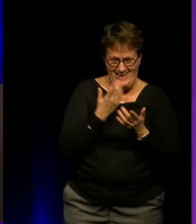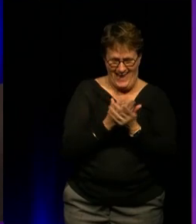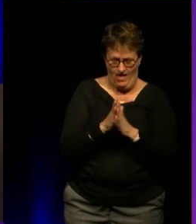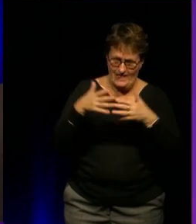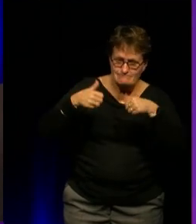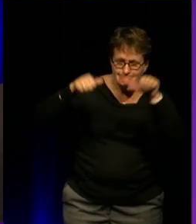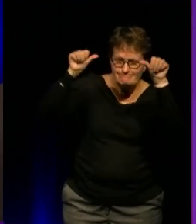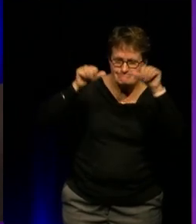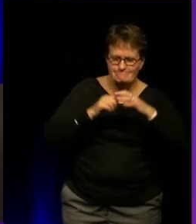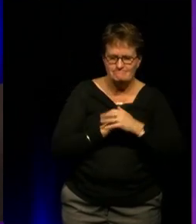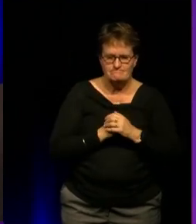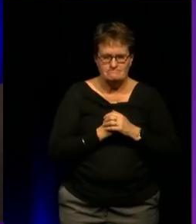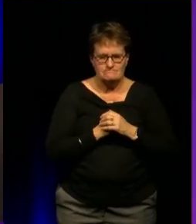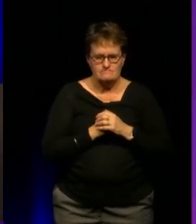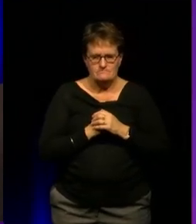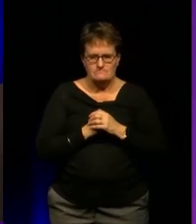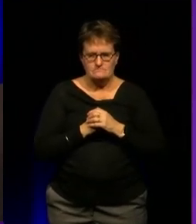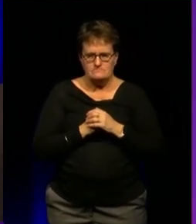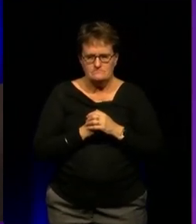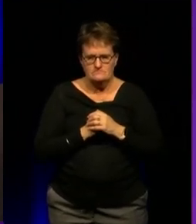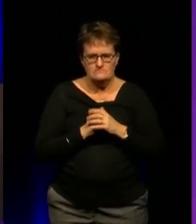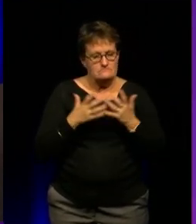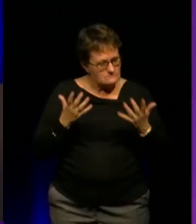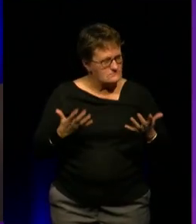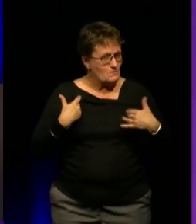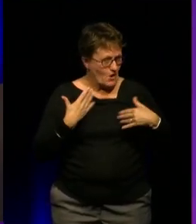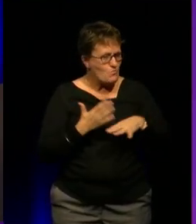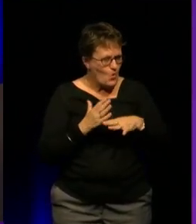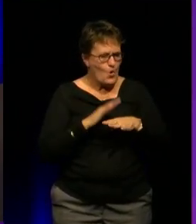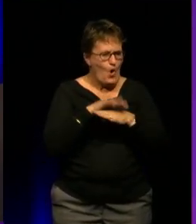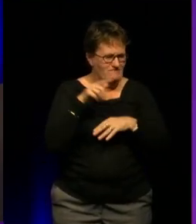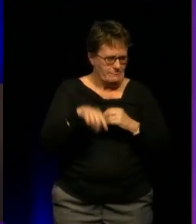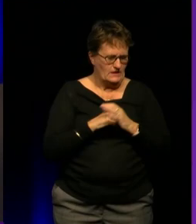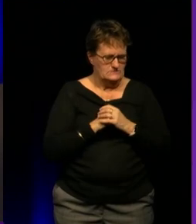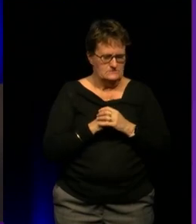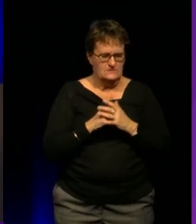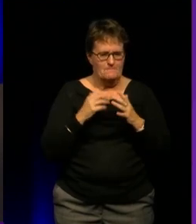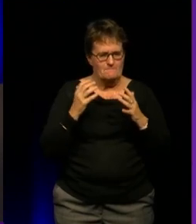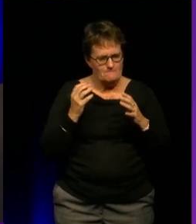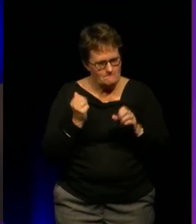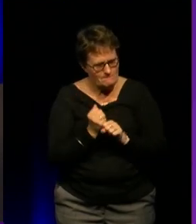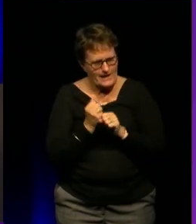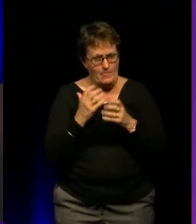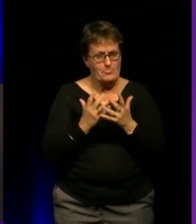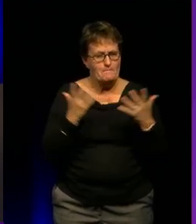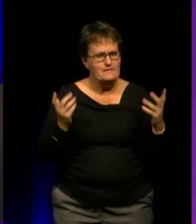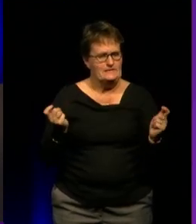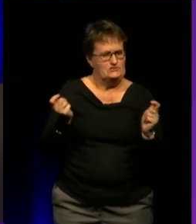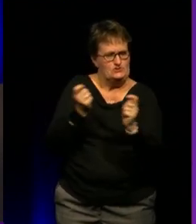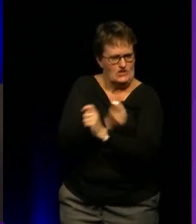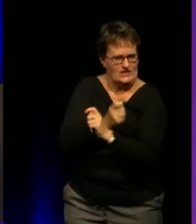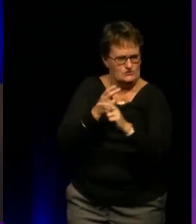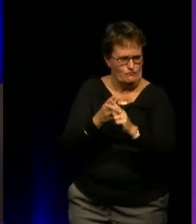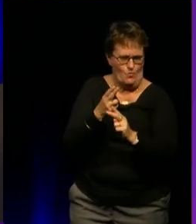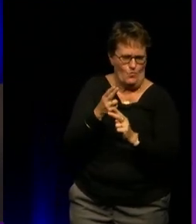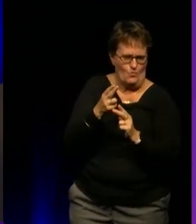succeed is what this is all about for me. Mm. If as a flattering byproduct I